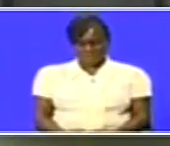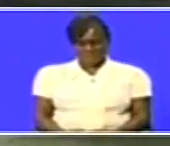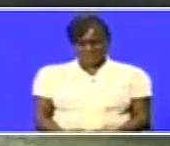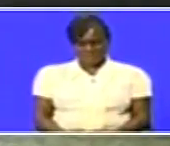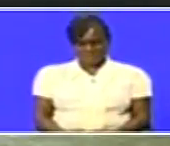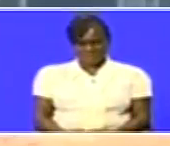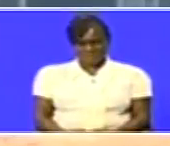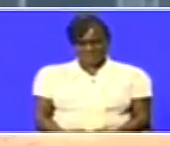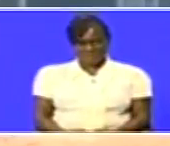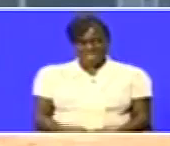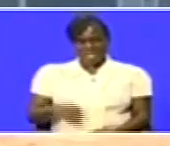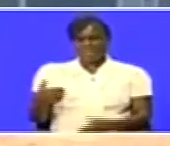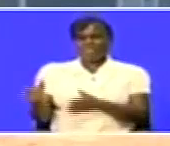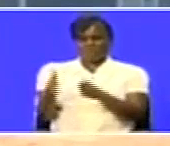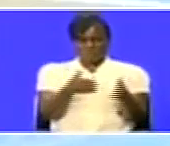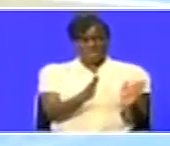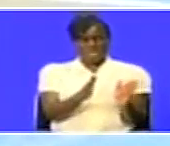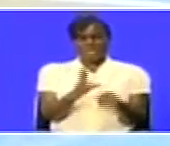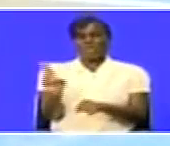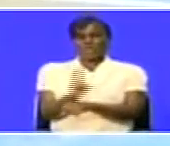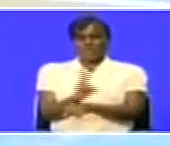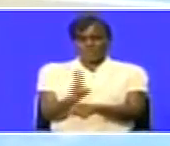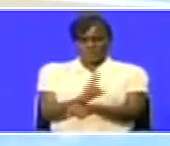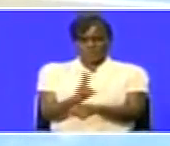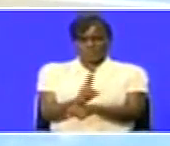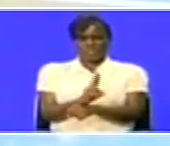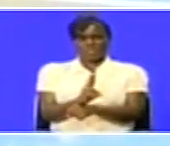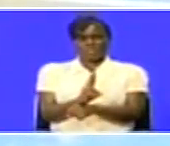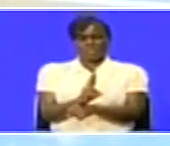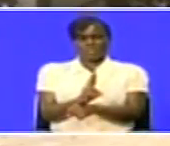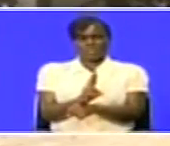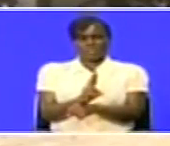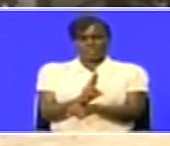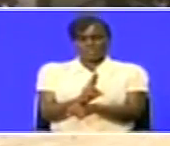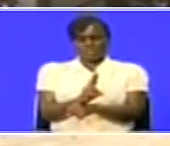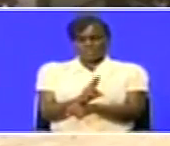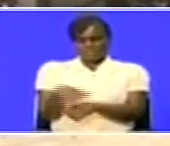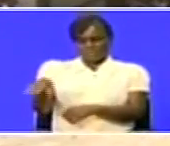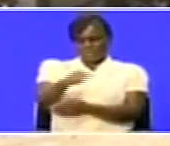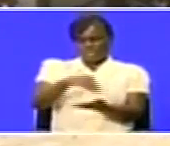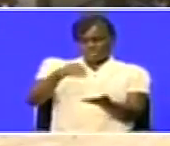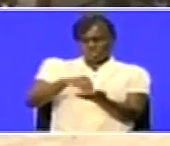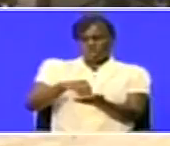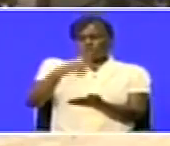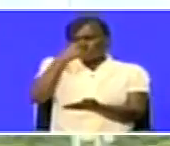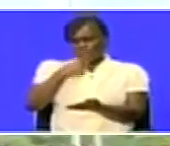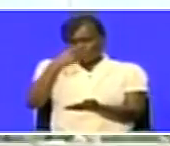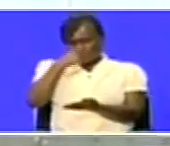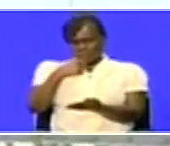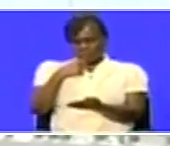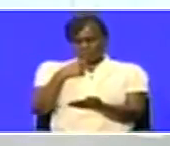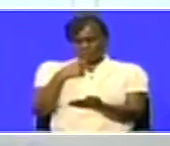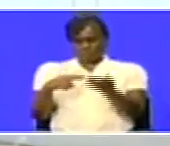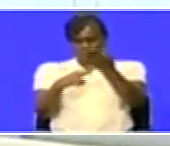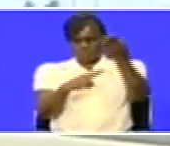wide, will now be an alternative to the ferry which used to connect residents of Kigamboni and central Dar es Salaam through Kursani